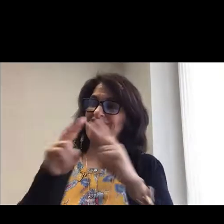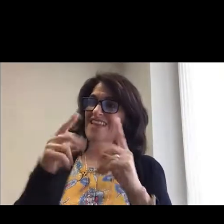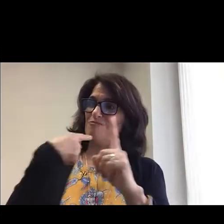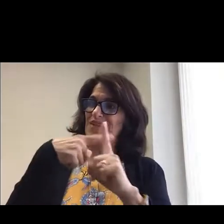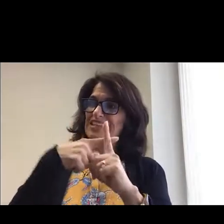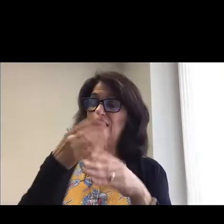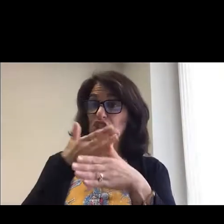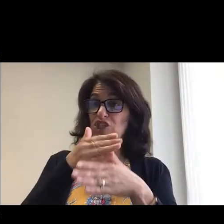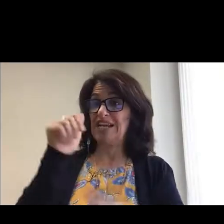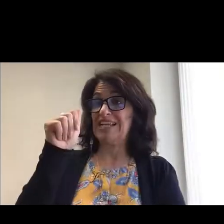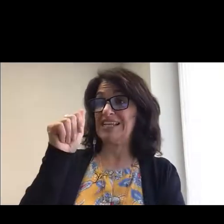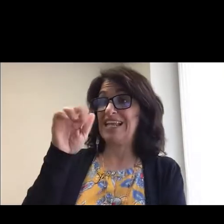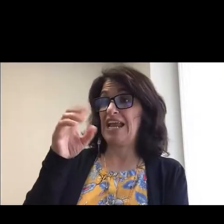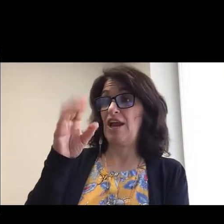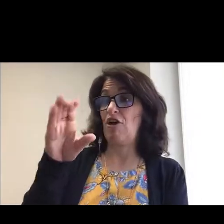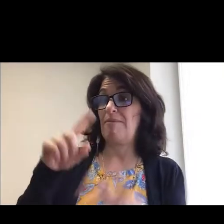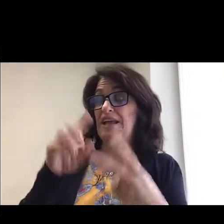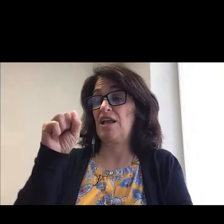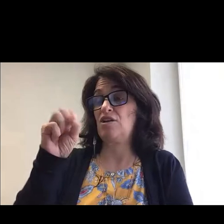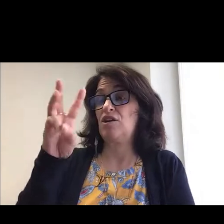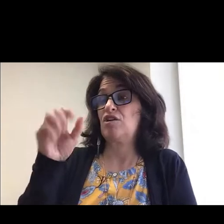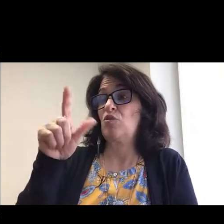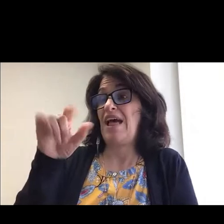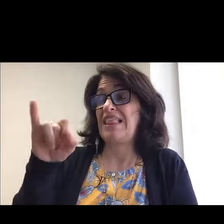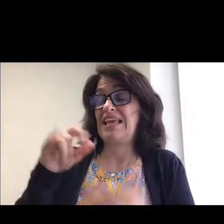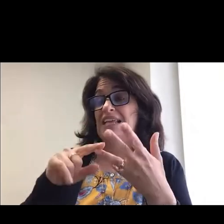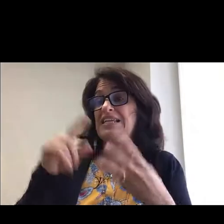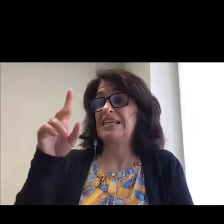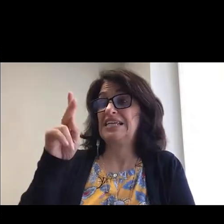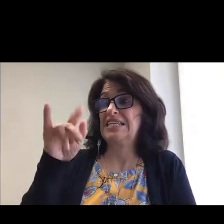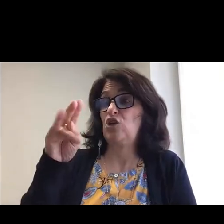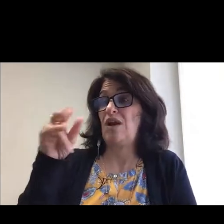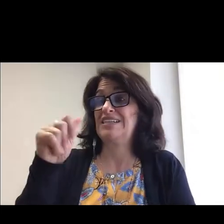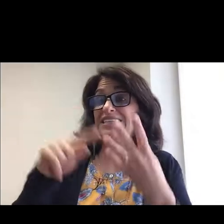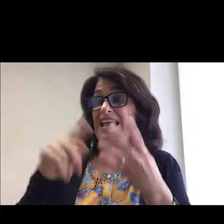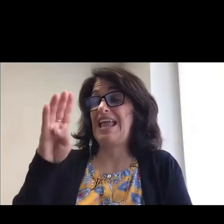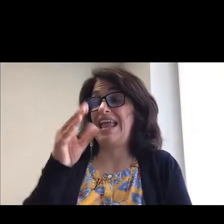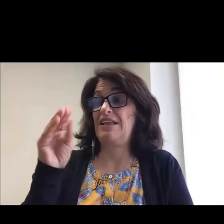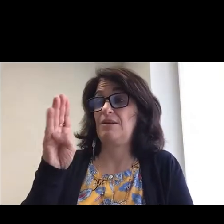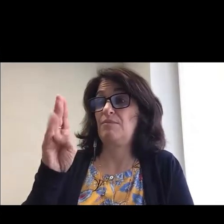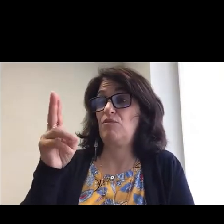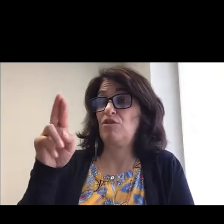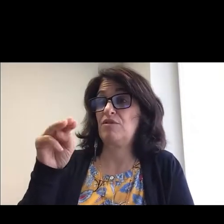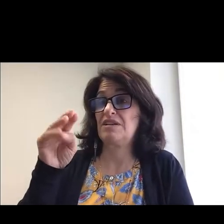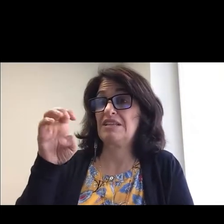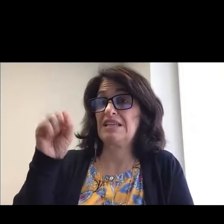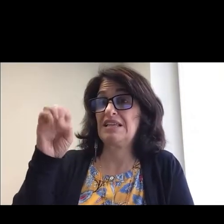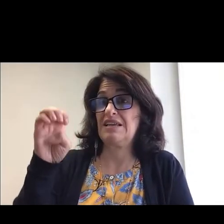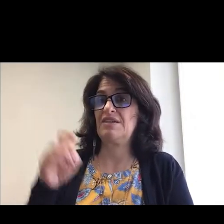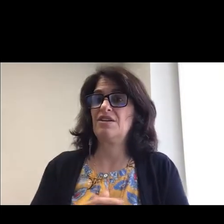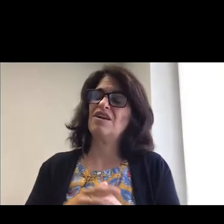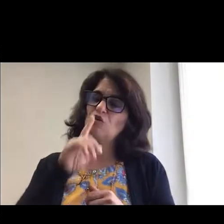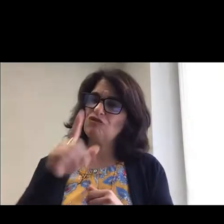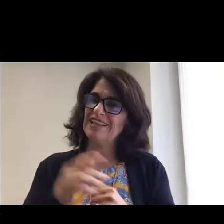Arabic, Swahili, Kinyarwanda, and Burmese. Medline Plus is a collection